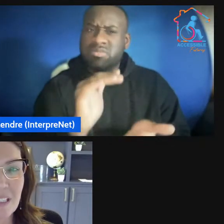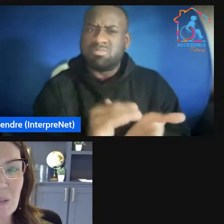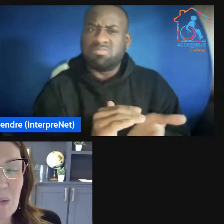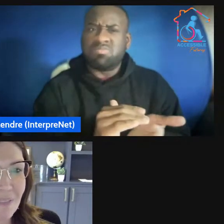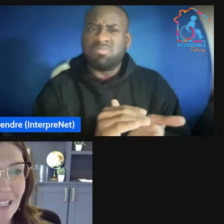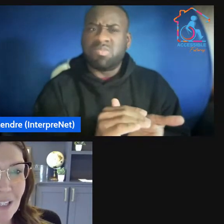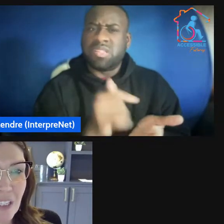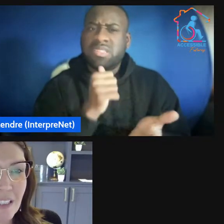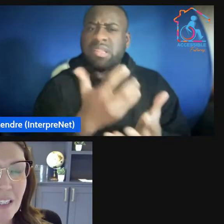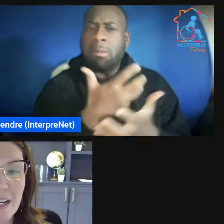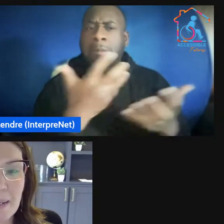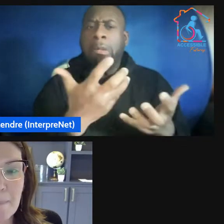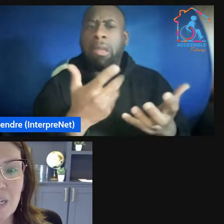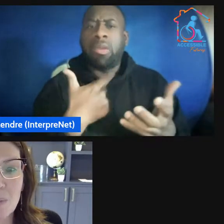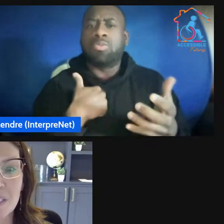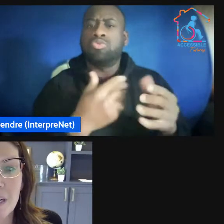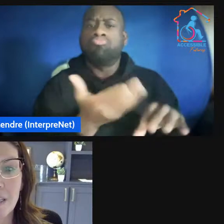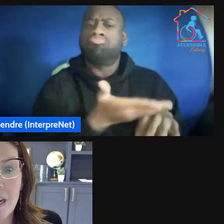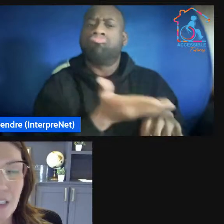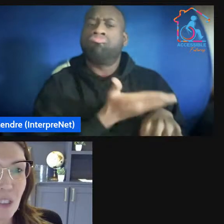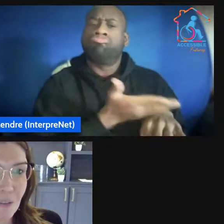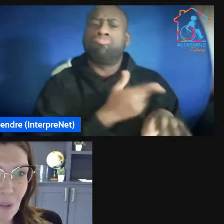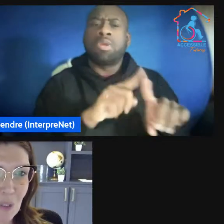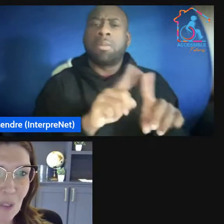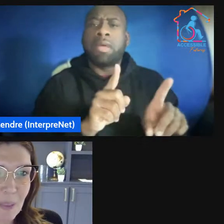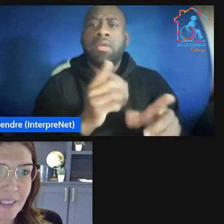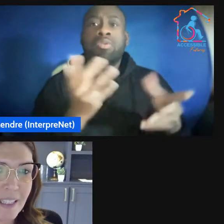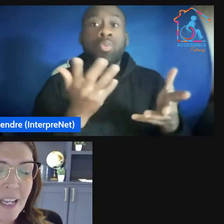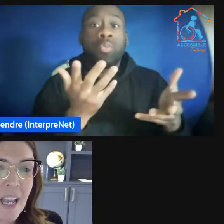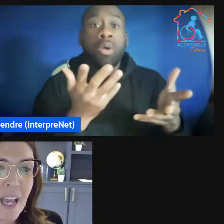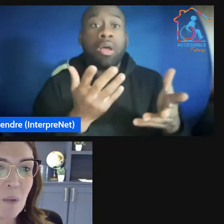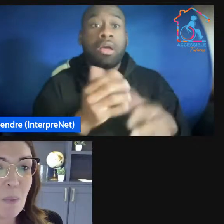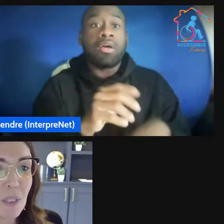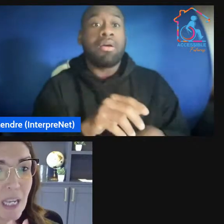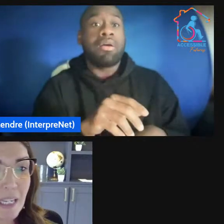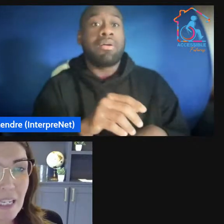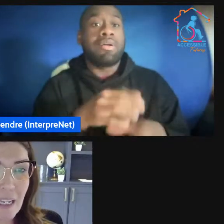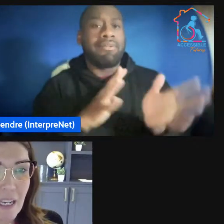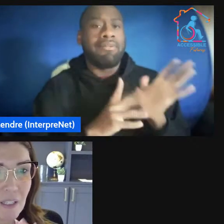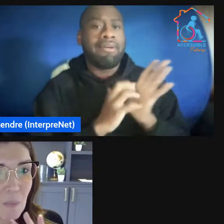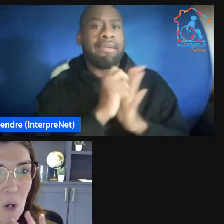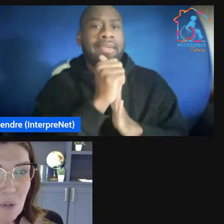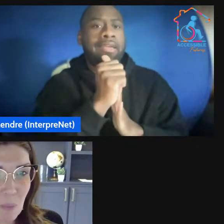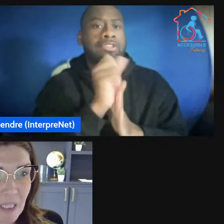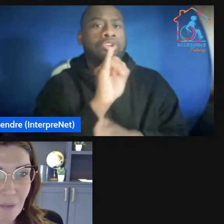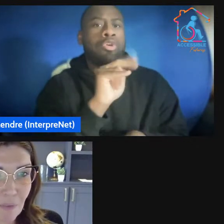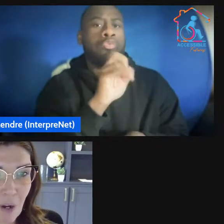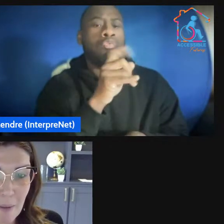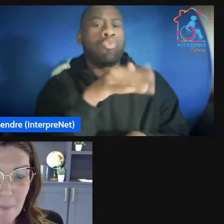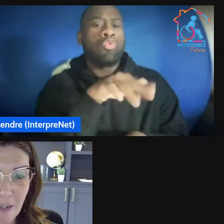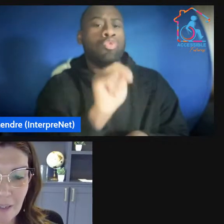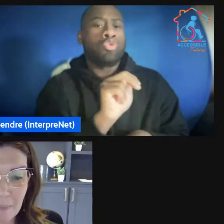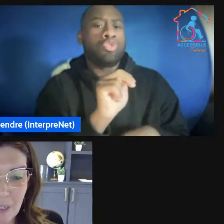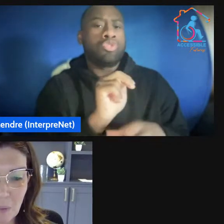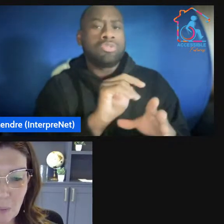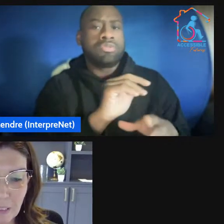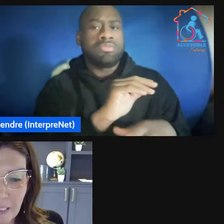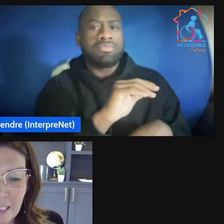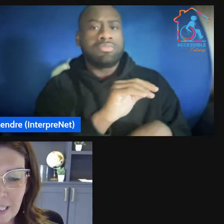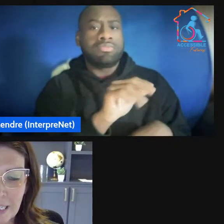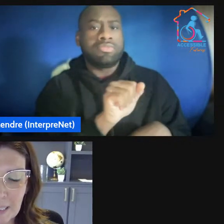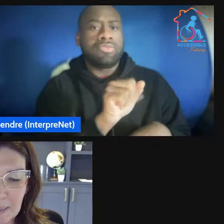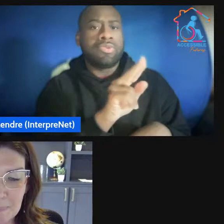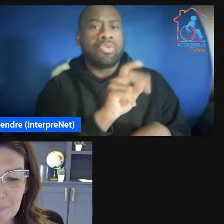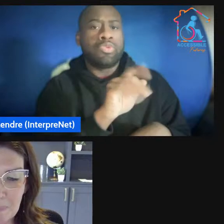It was a renovation, but it was an oncology infusion suite. And we were taking a small suite from a